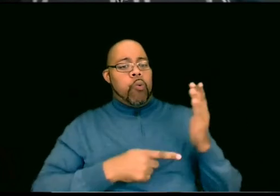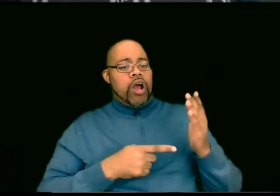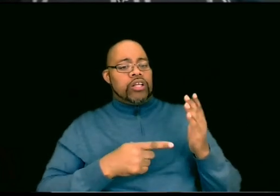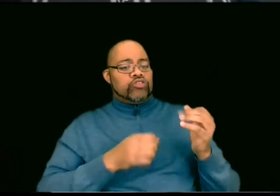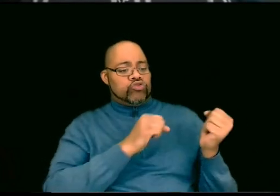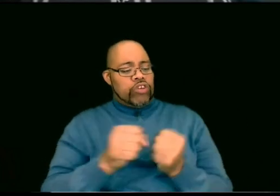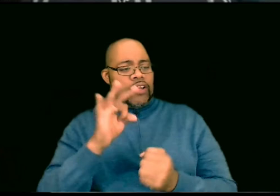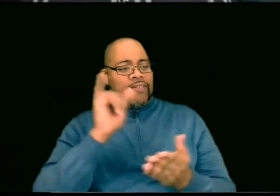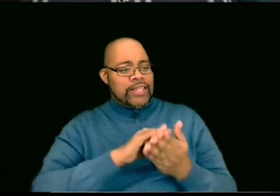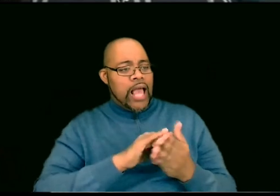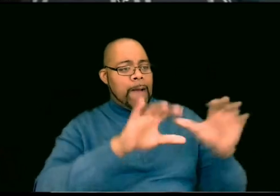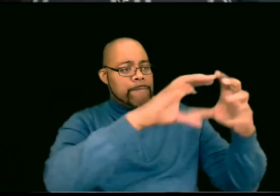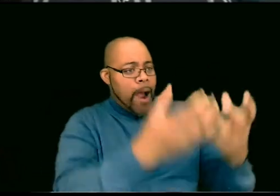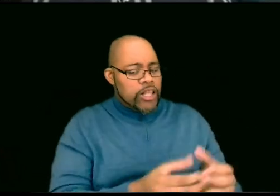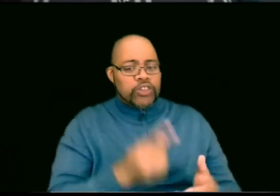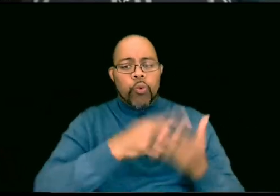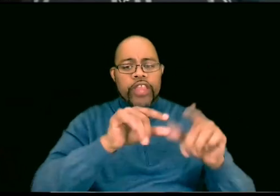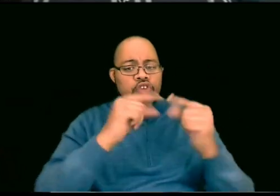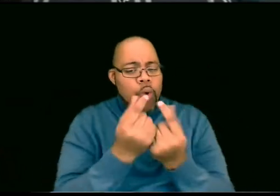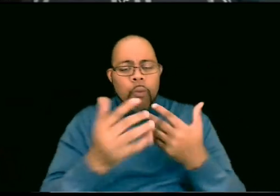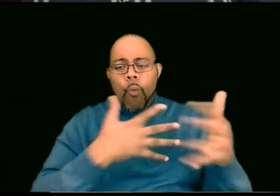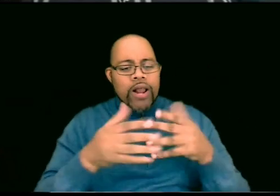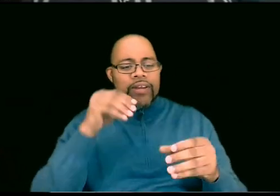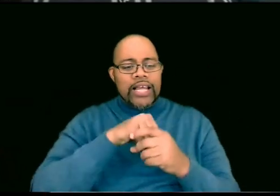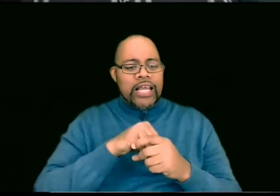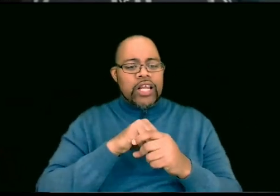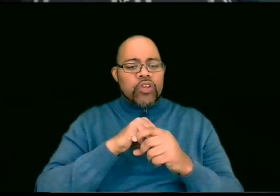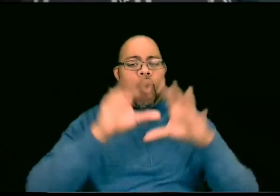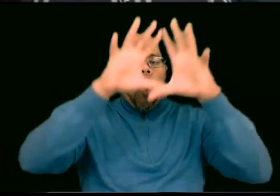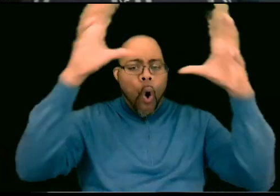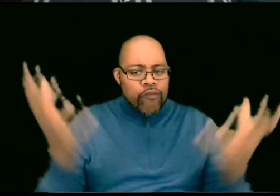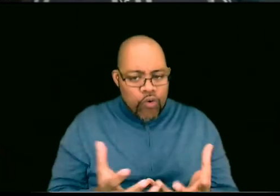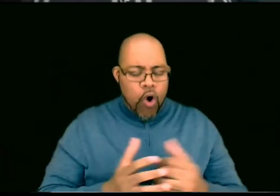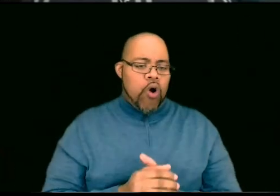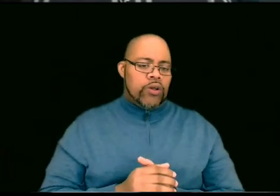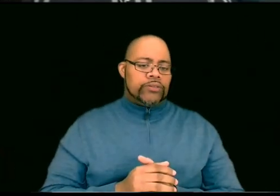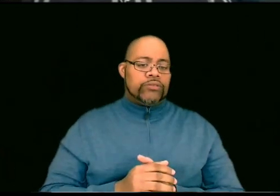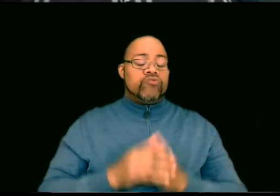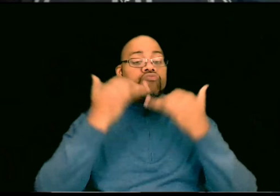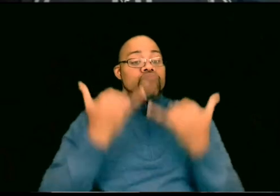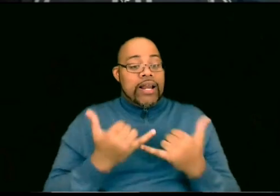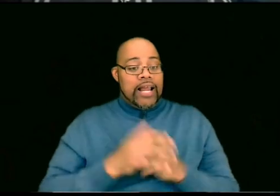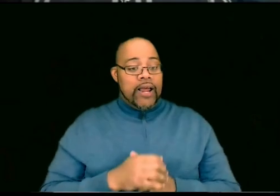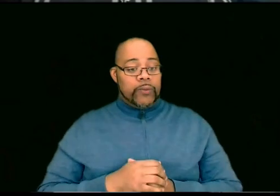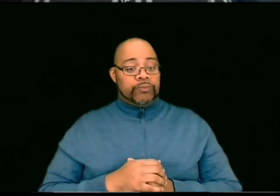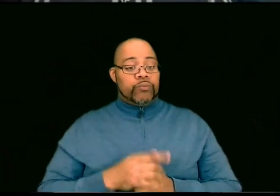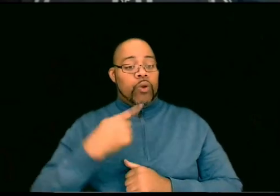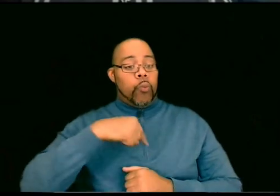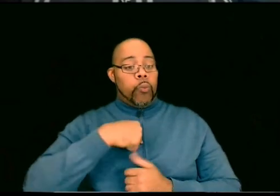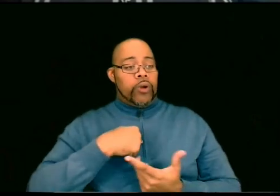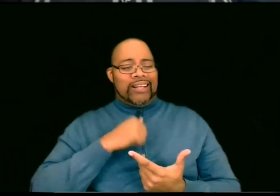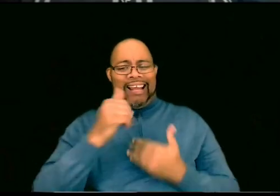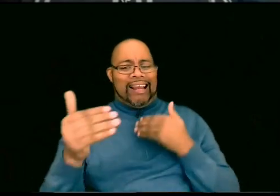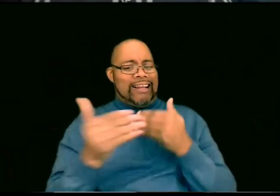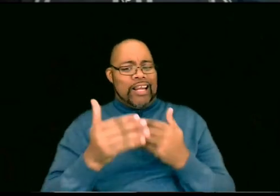than what's the strength of this population, this group, or whatever, in the overall population. Right now,